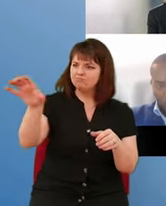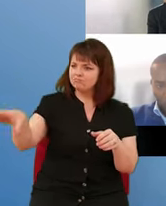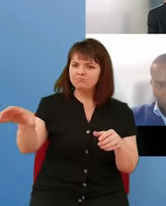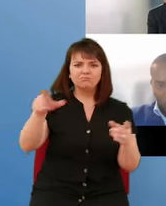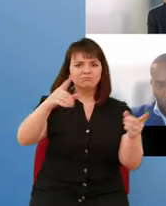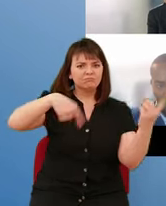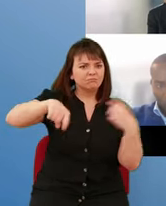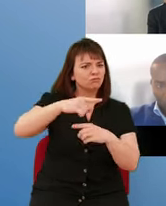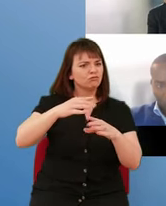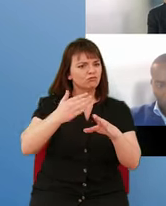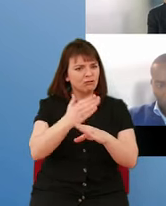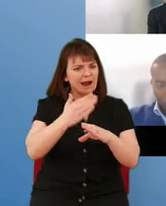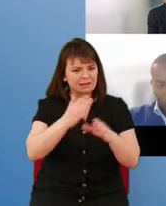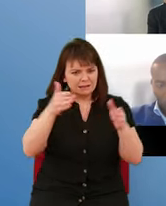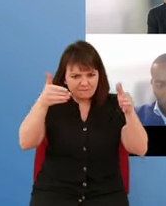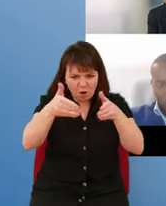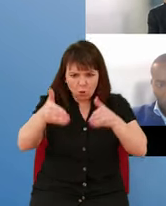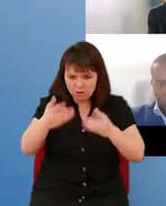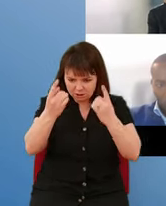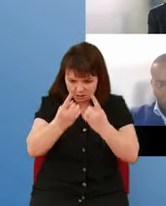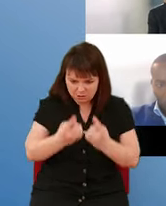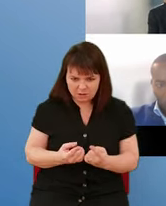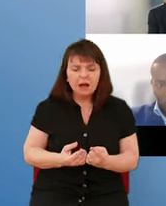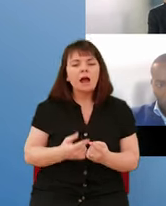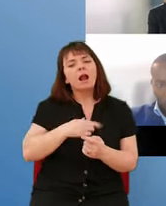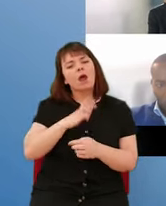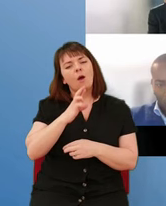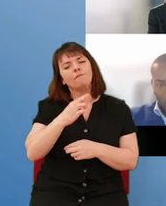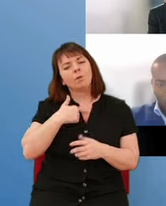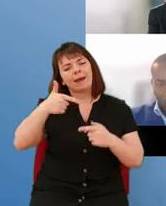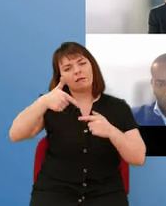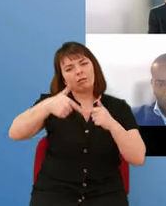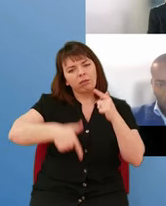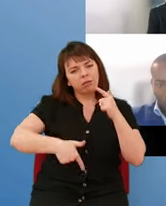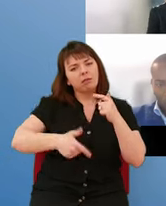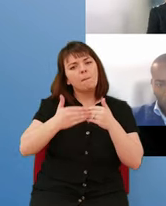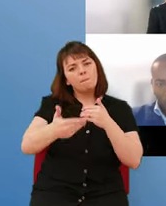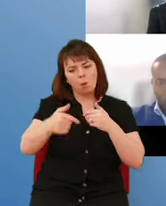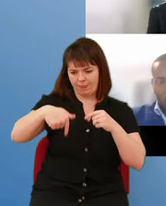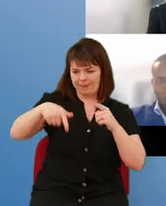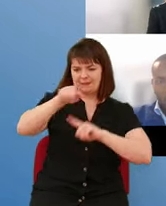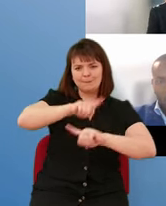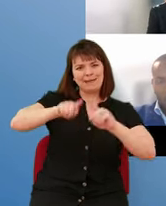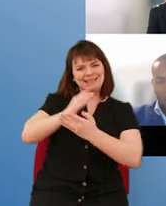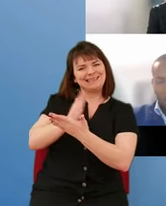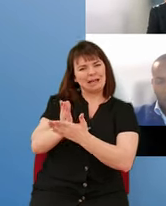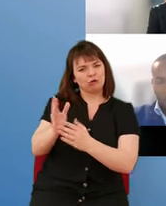of the meeting if people have any remaining concerns.